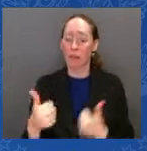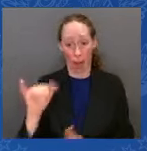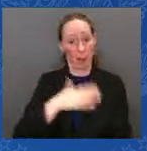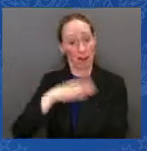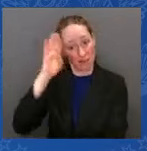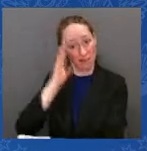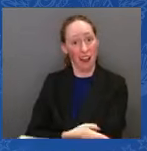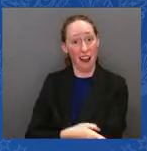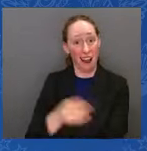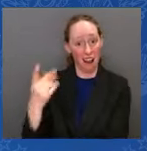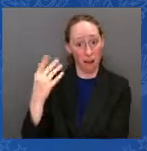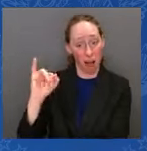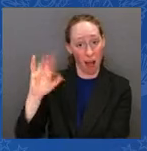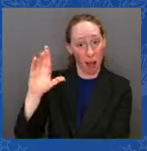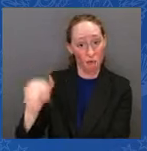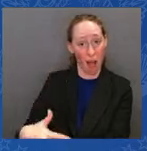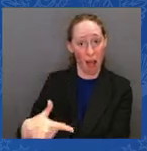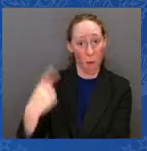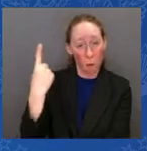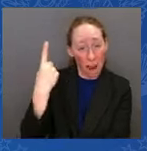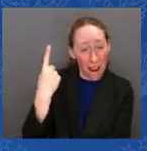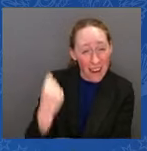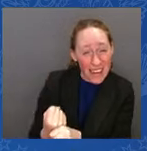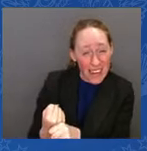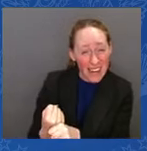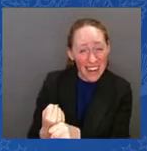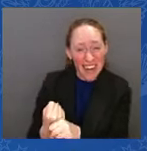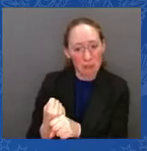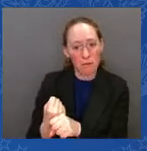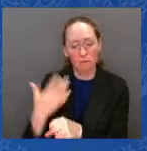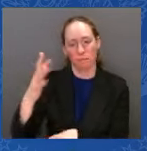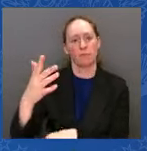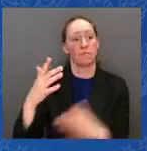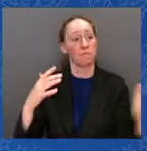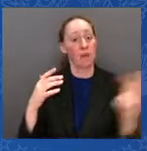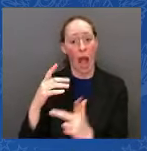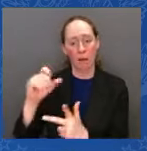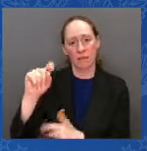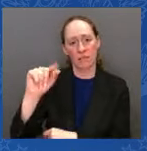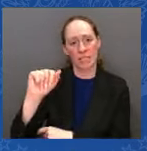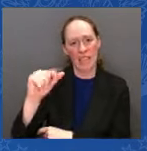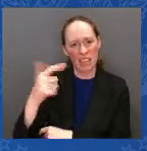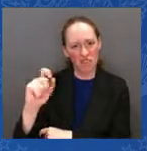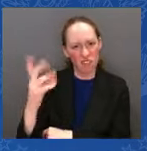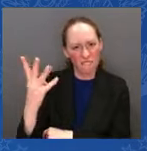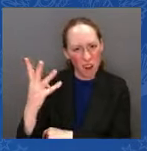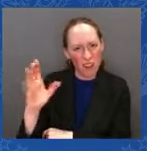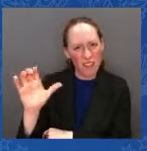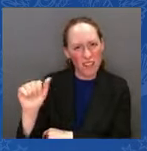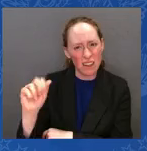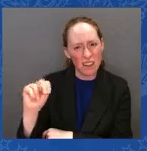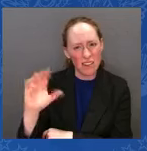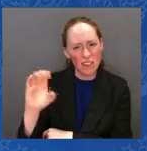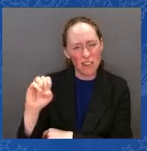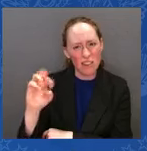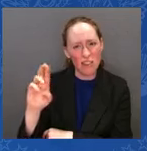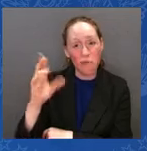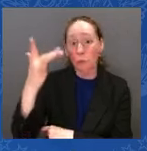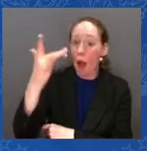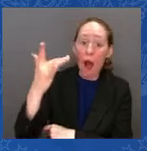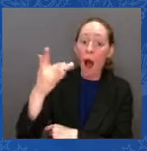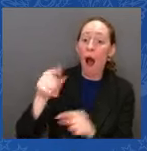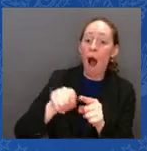came back with stage 4 glioblastoma, having lived just a couple, less than a quarter mile from one of those major burn pits. You